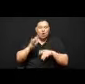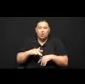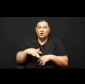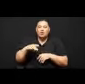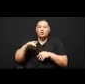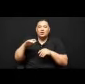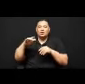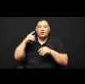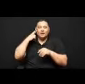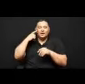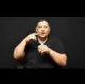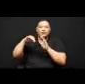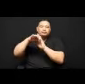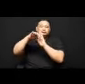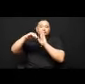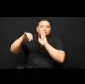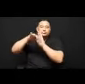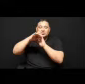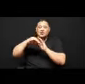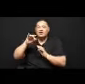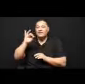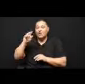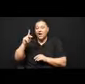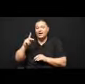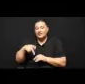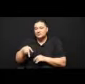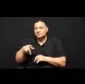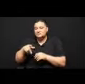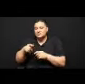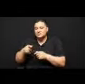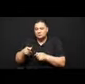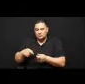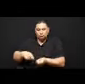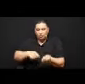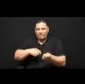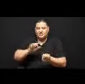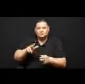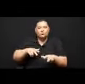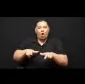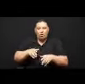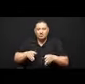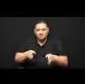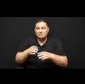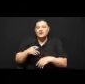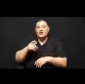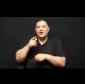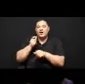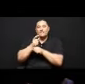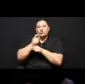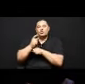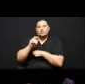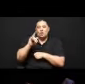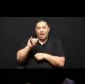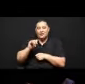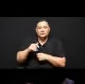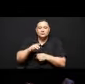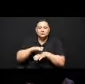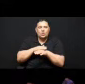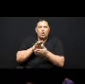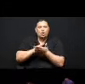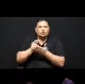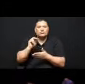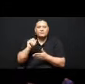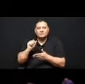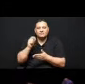his wok. Every July, he slow cooks ribs for the 4th. The whiff hangs round till fall. Coughing